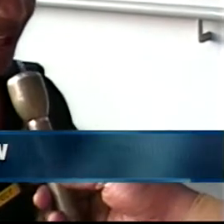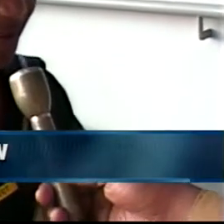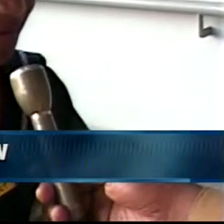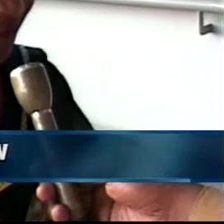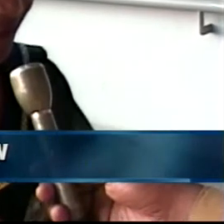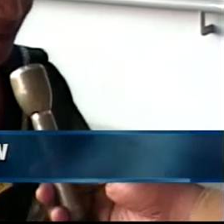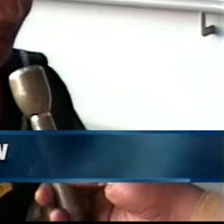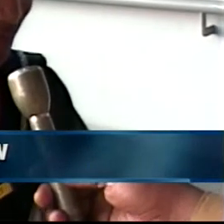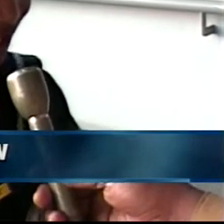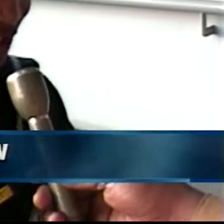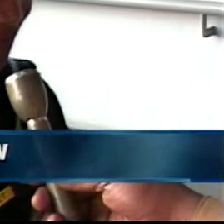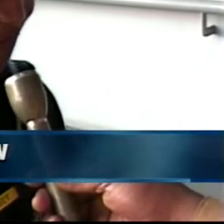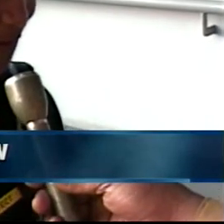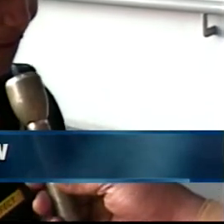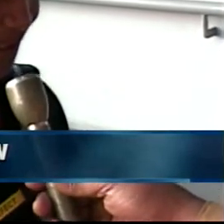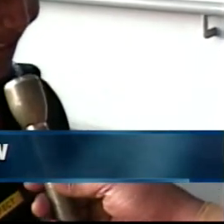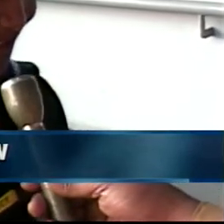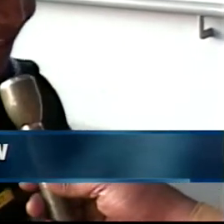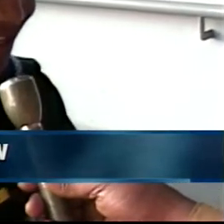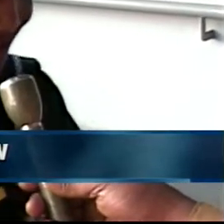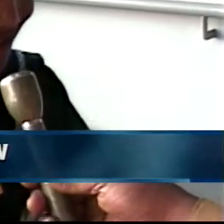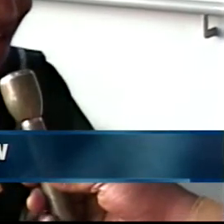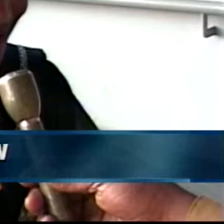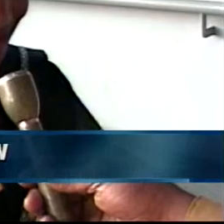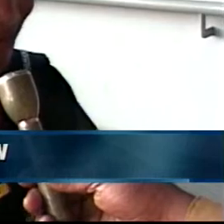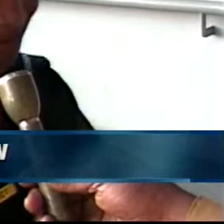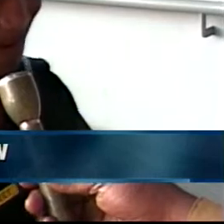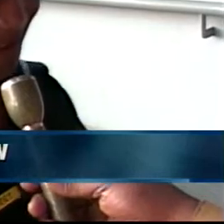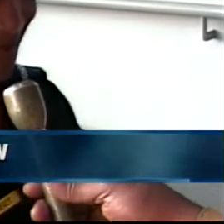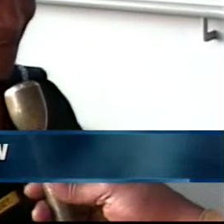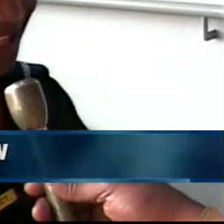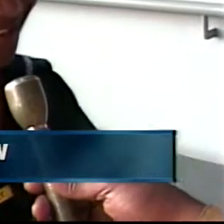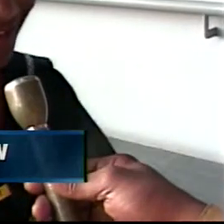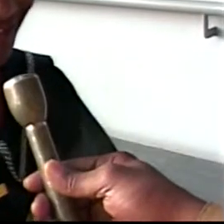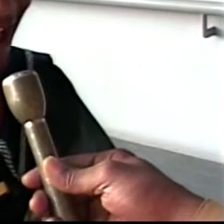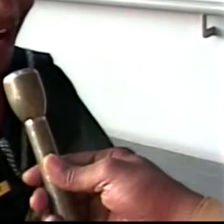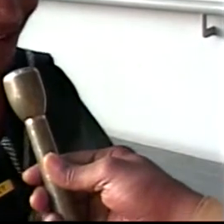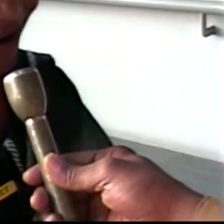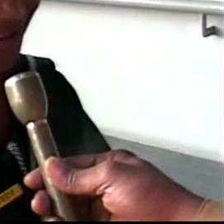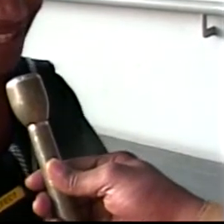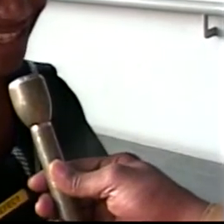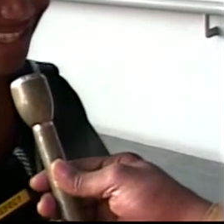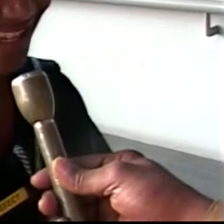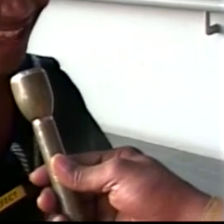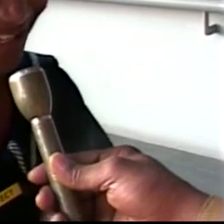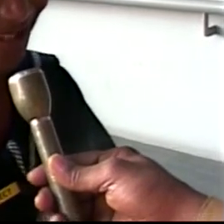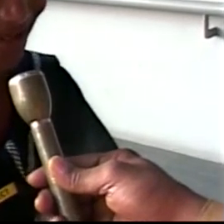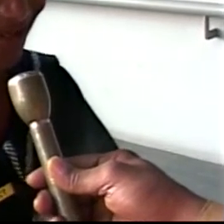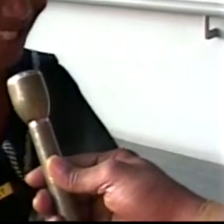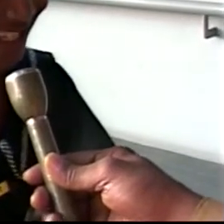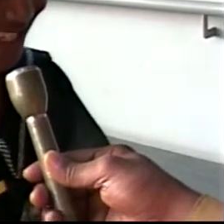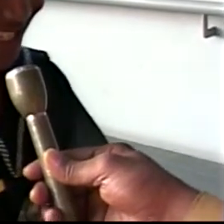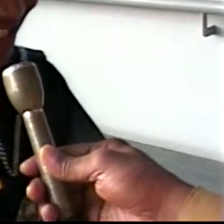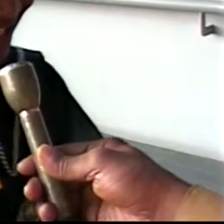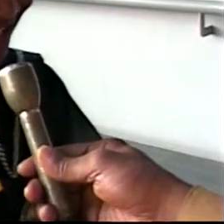always have the Bajan food, so maybe pumpkin fritters and conkeys together